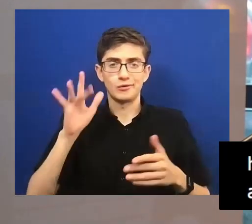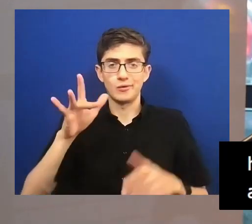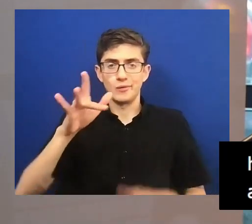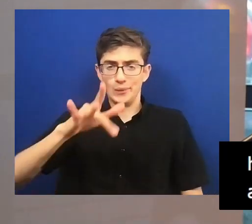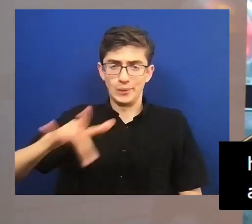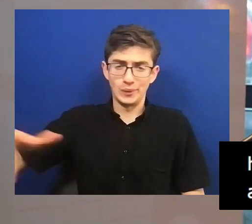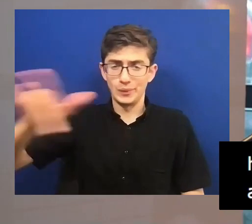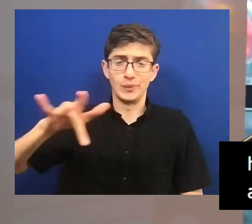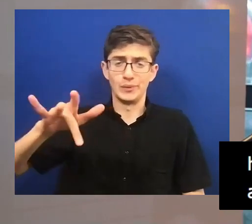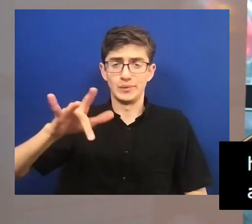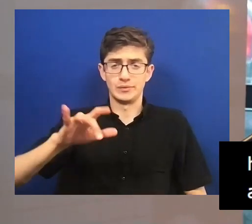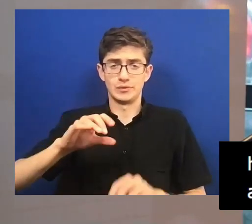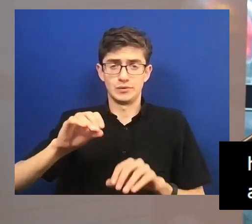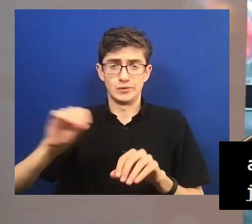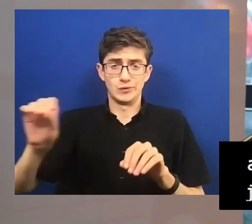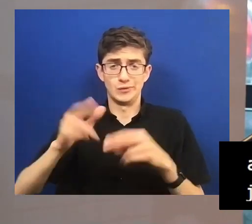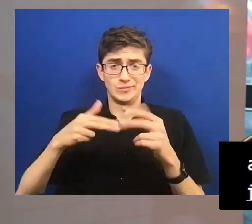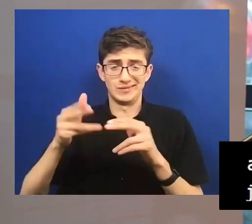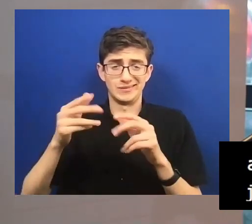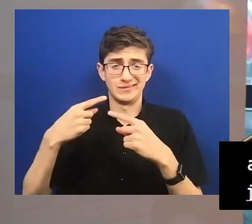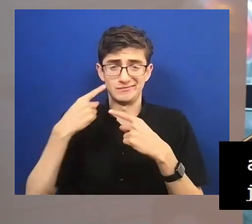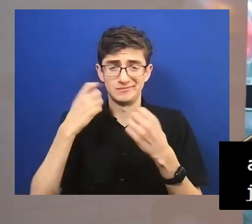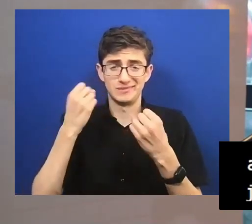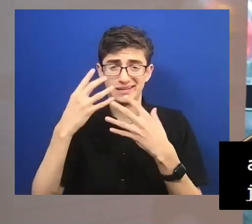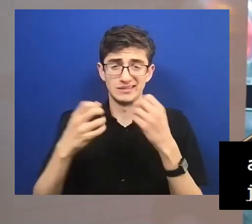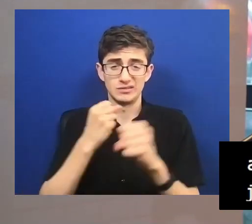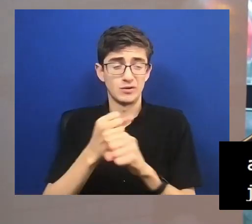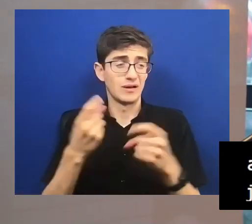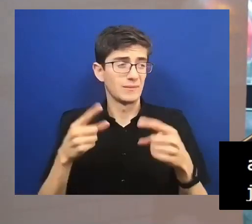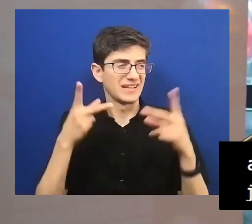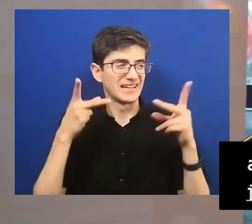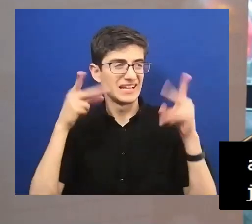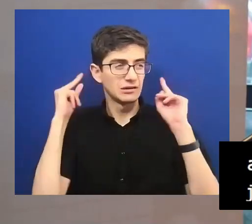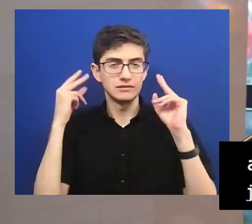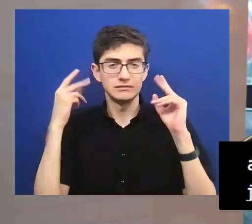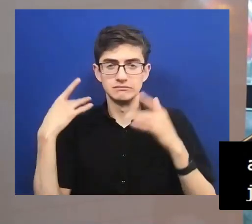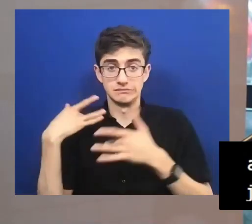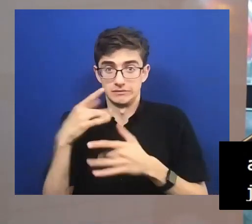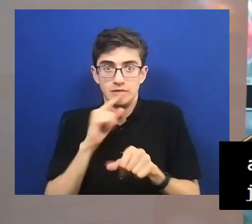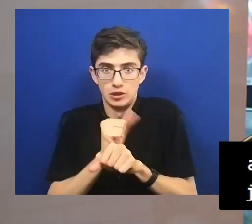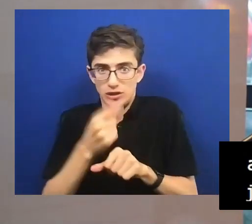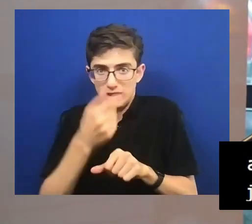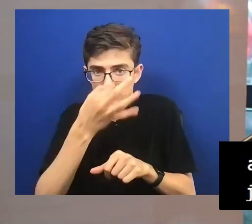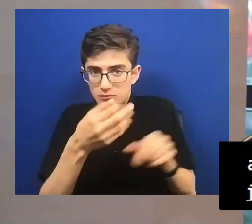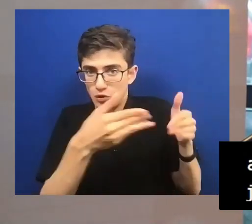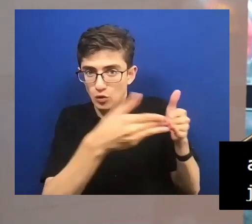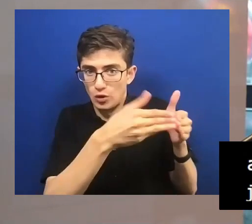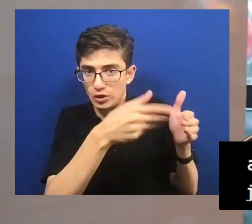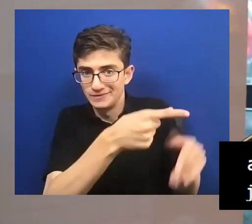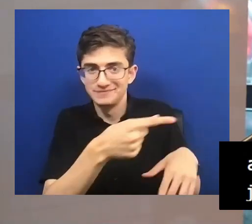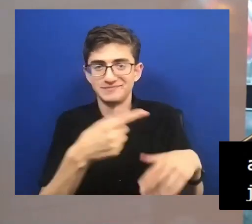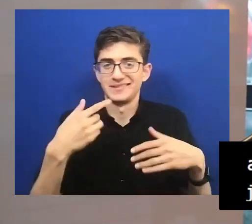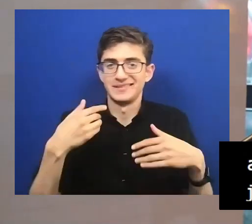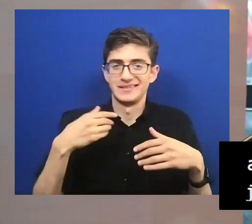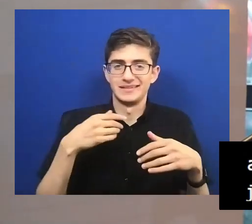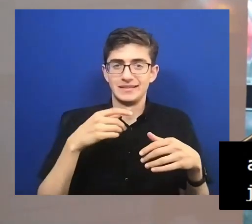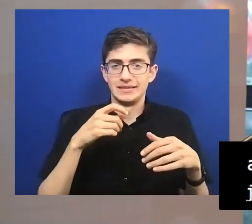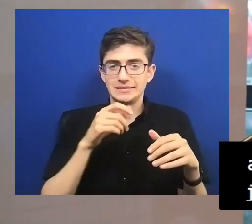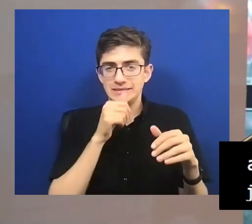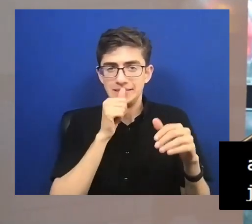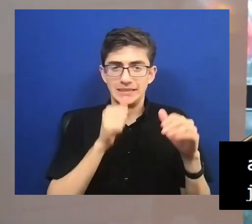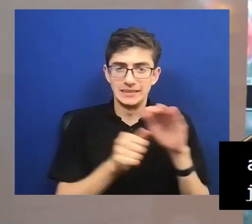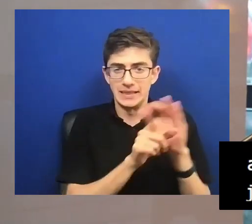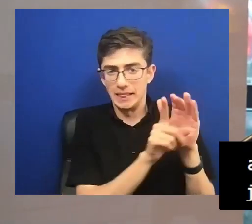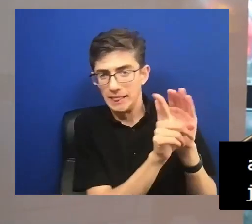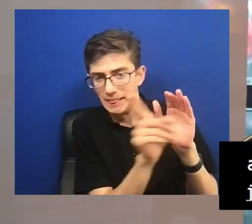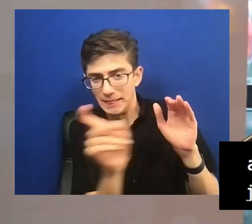years. And so when I would get a haircut, literally, I would get a haircut on the corner, and then I would have to sneak through the alleyways to make sure the bullies didn't slap